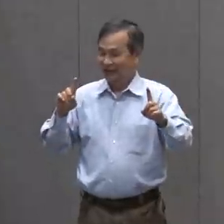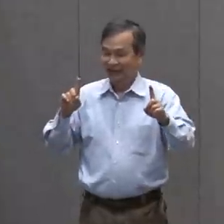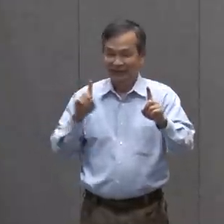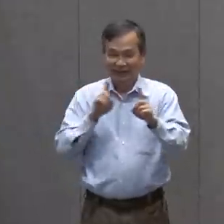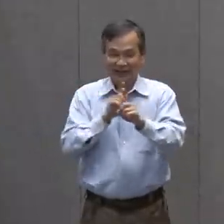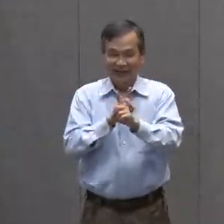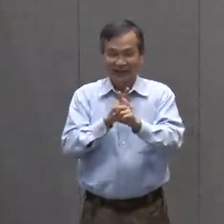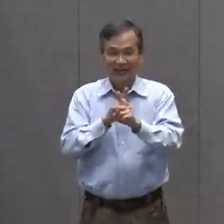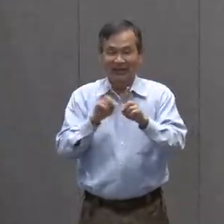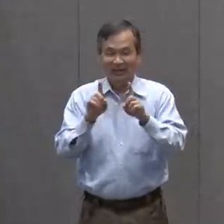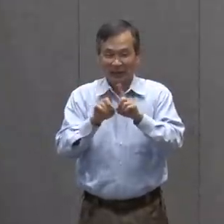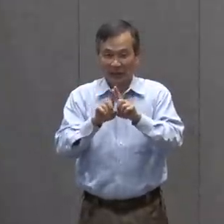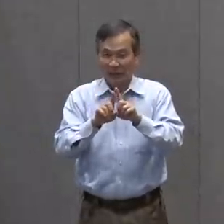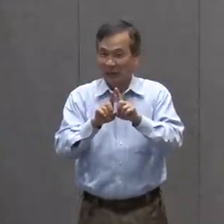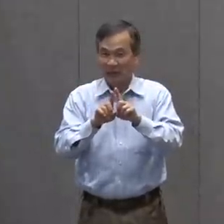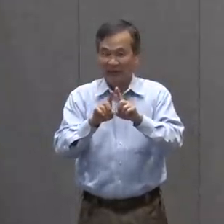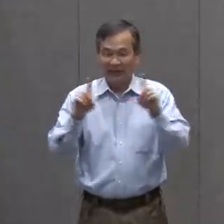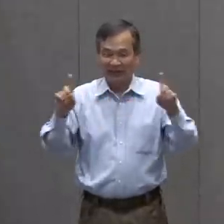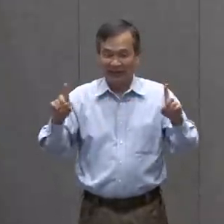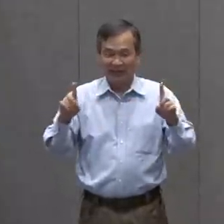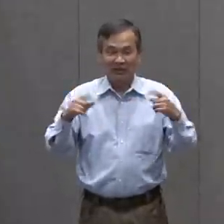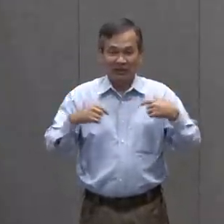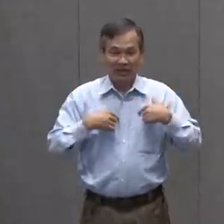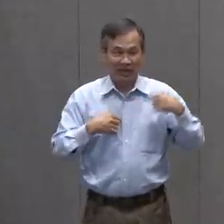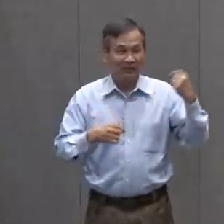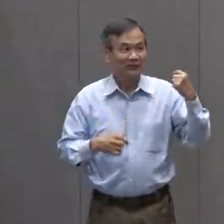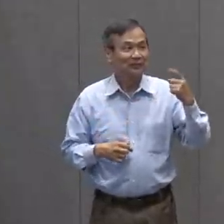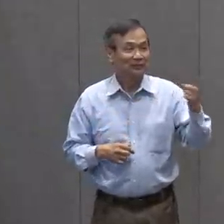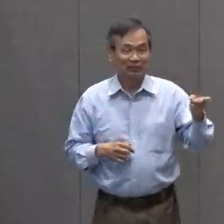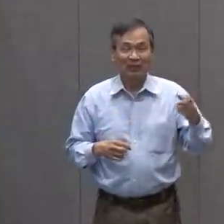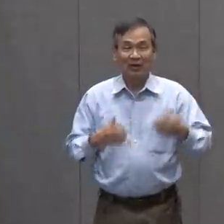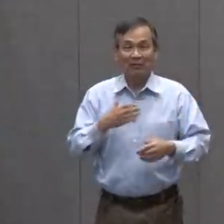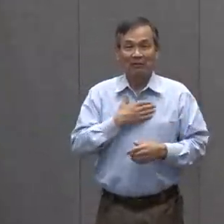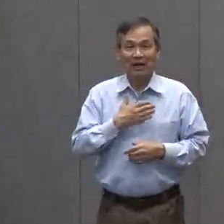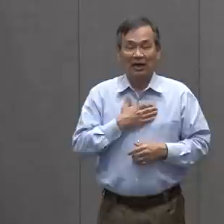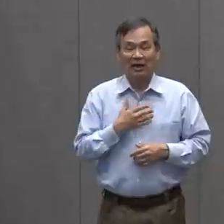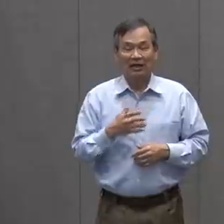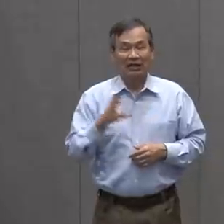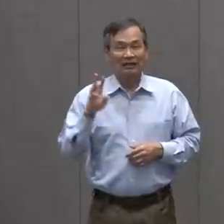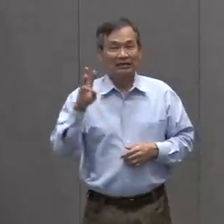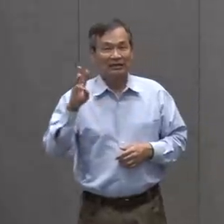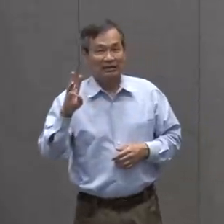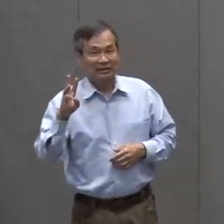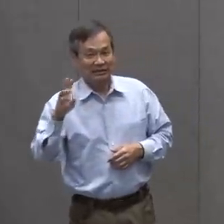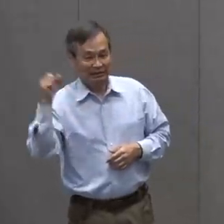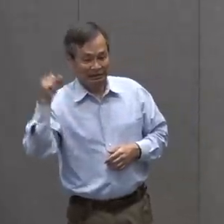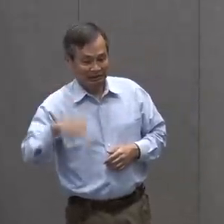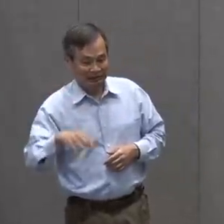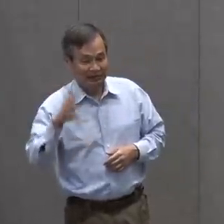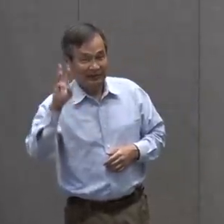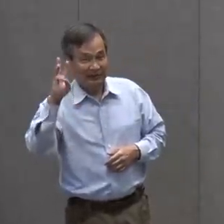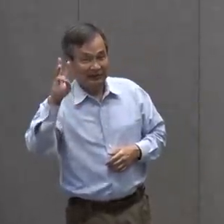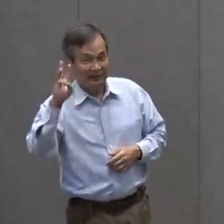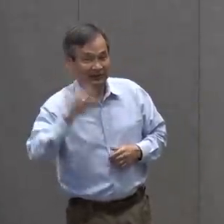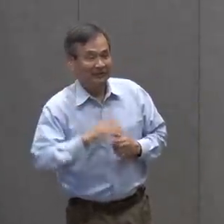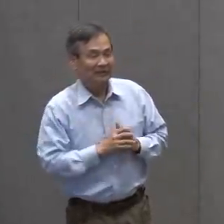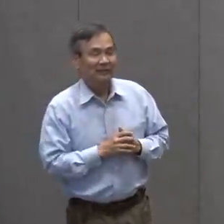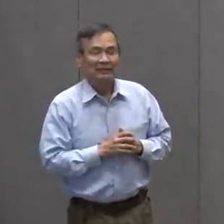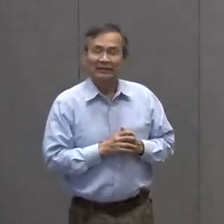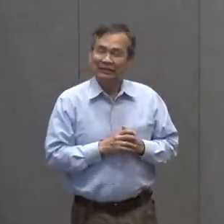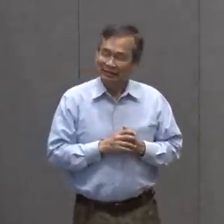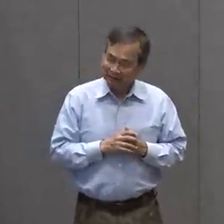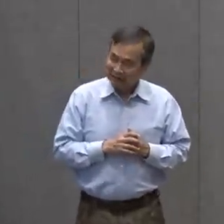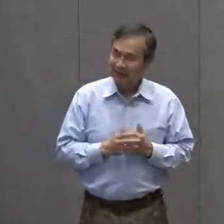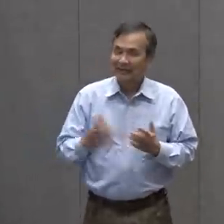the dice, okay? Or rolling the die in this case. All right, I got a 6. So now again, just as